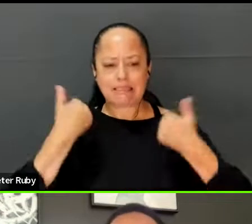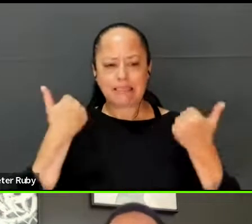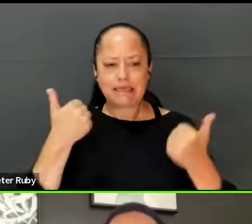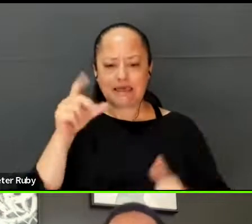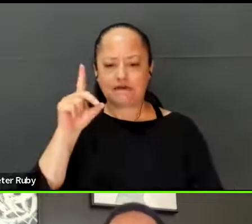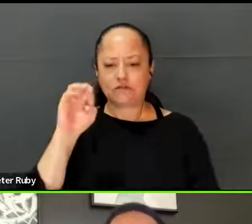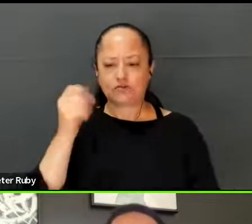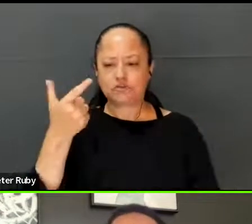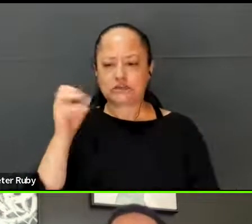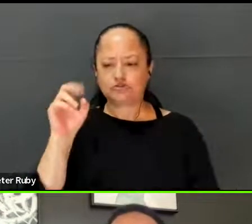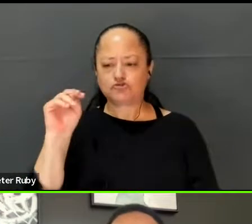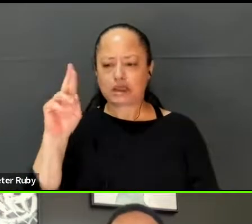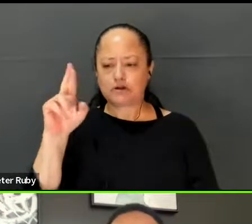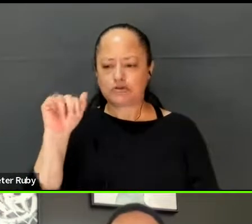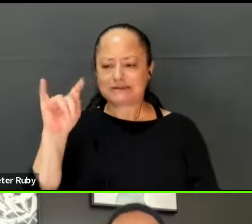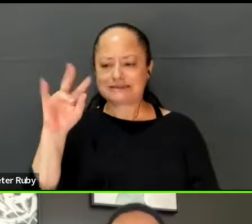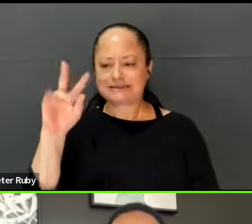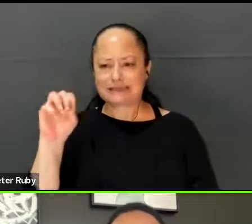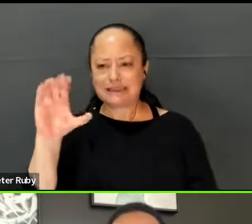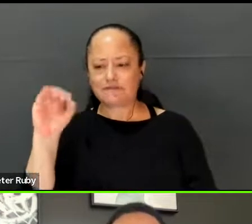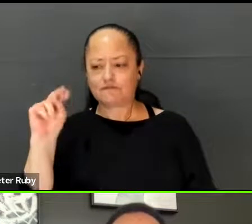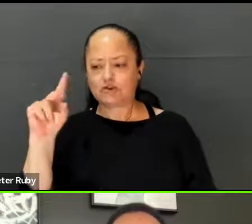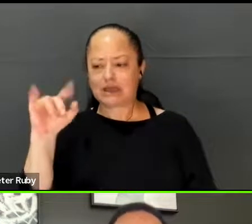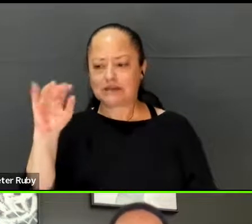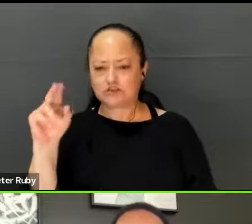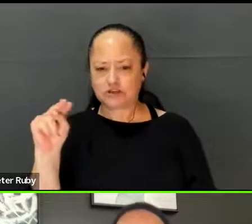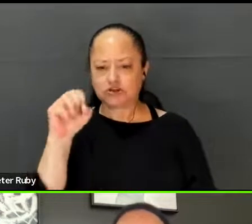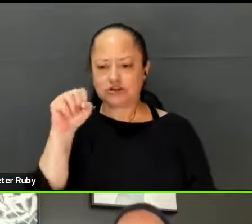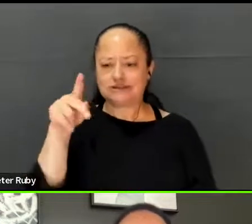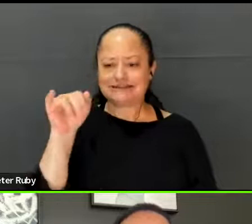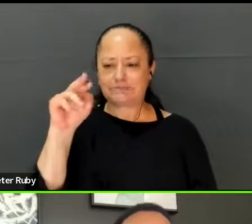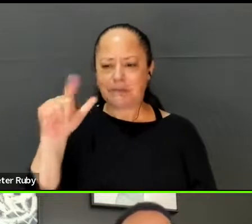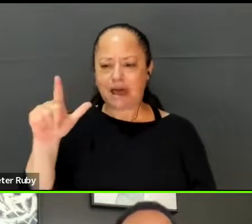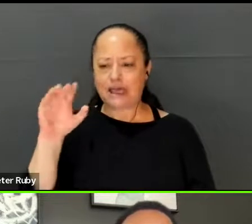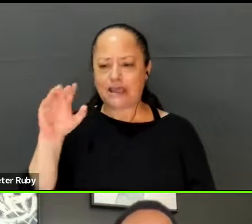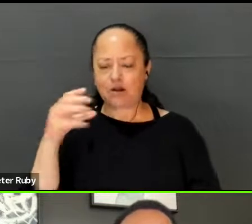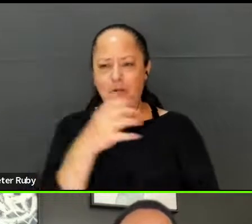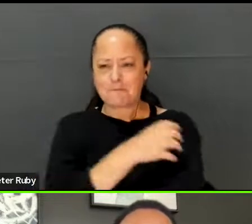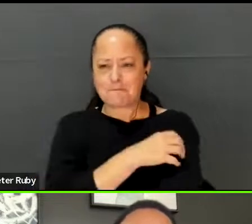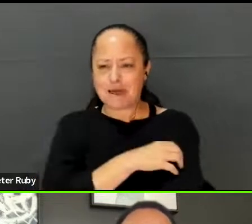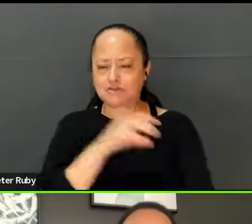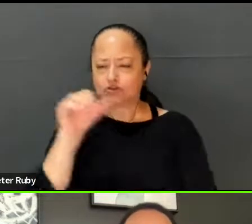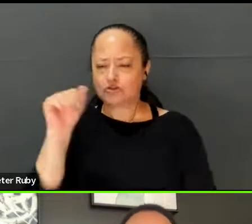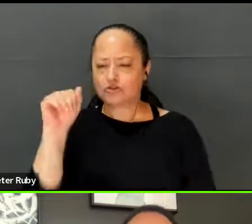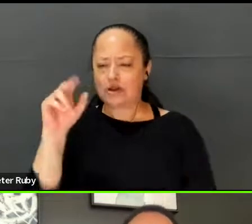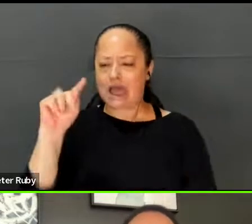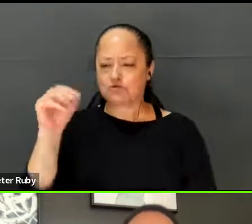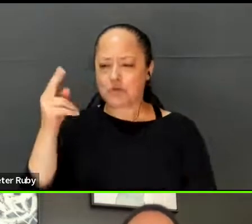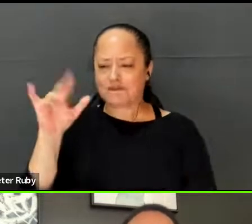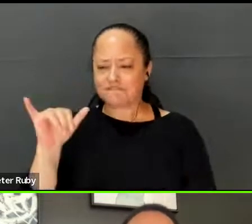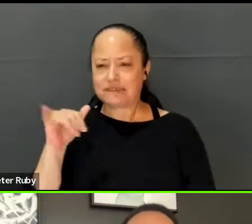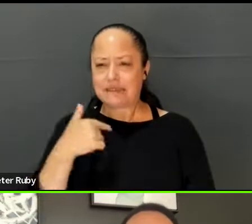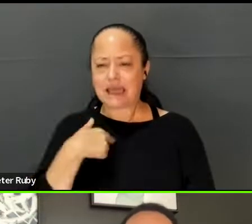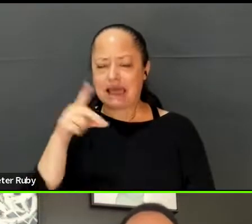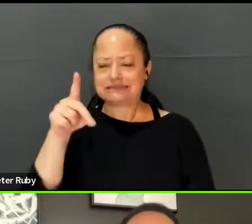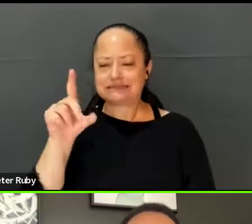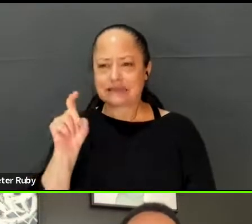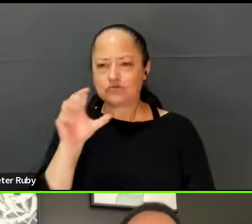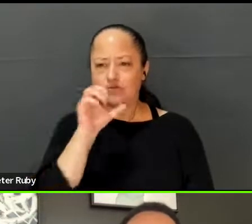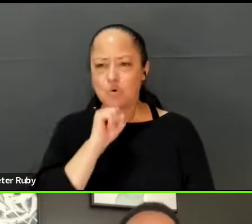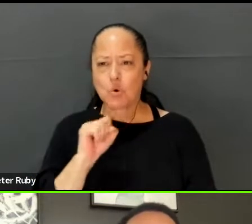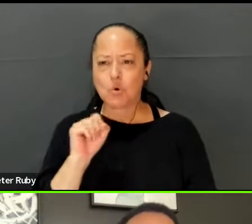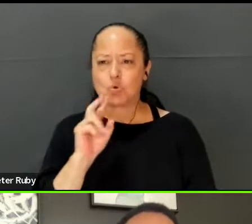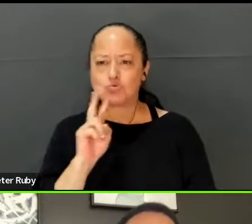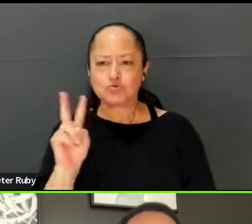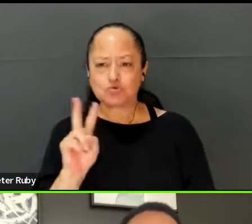degenerative condition called spinal muscular atrophy. I was diagnosed at the age of 2, and I was given a